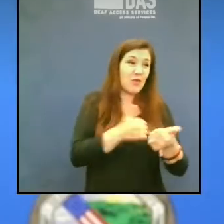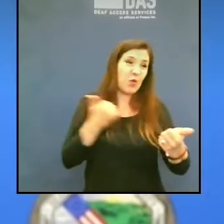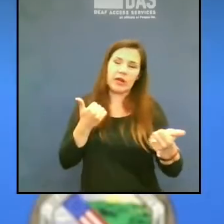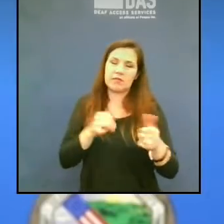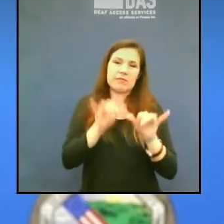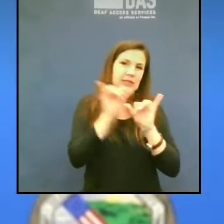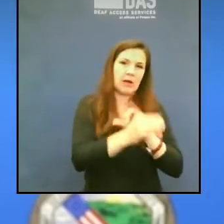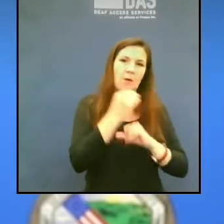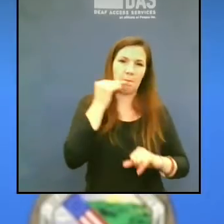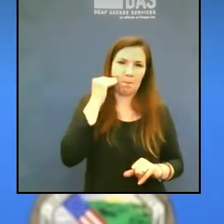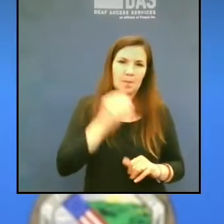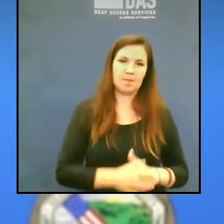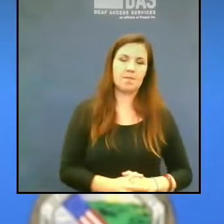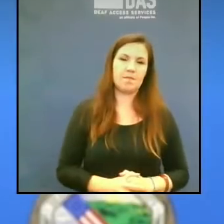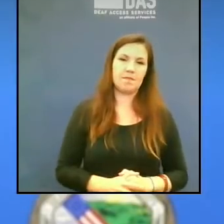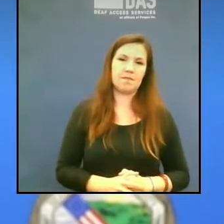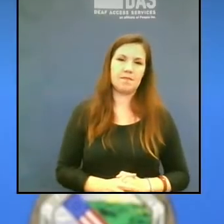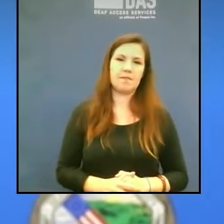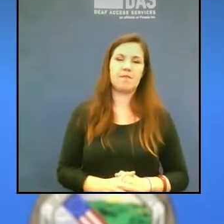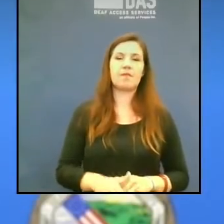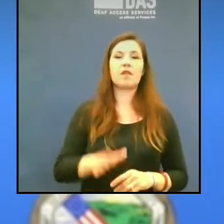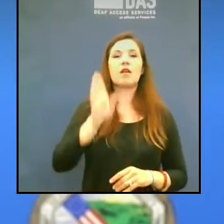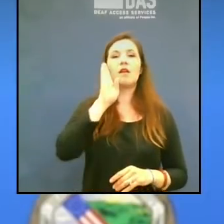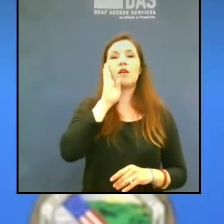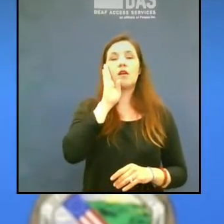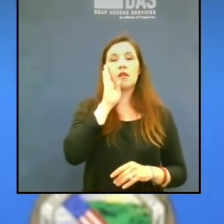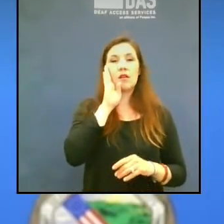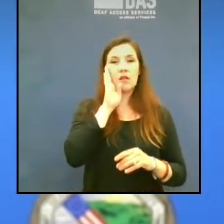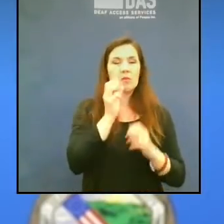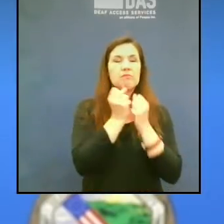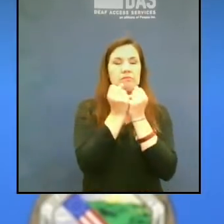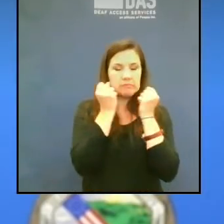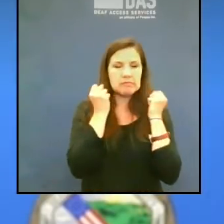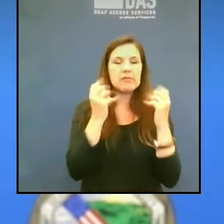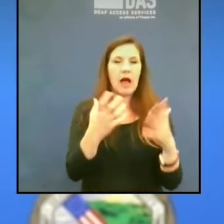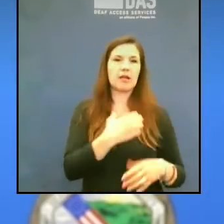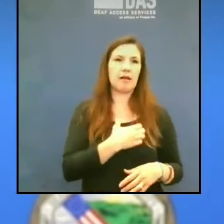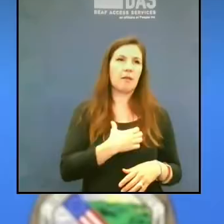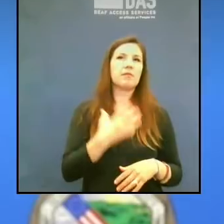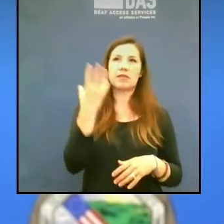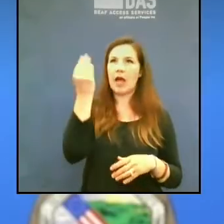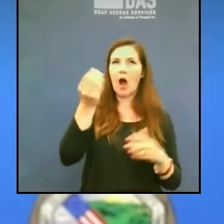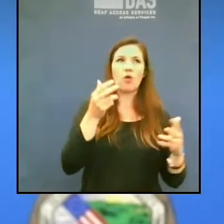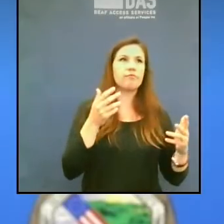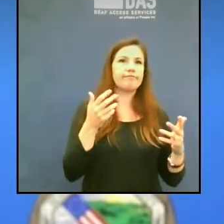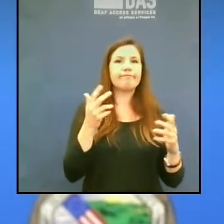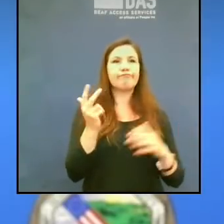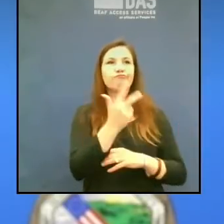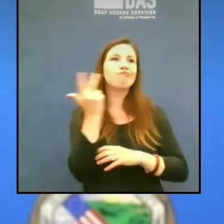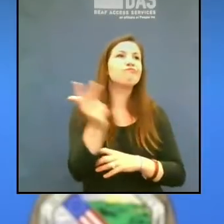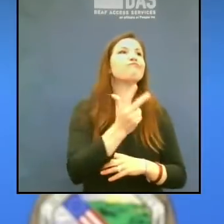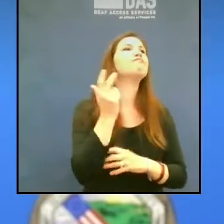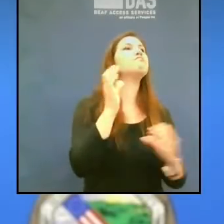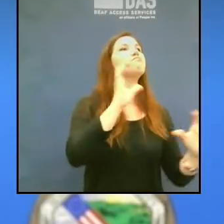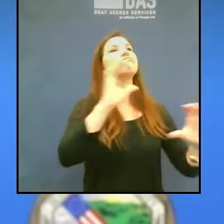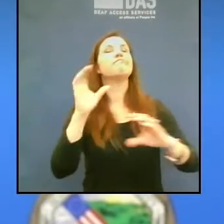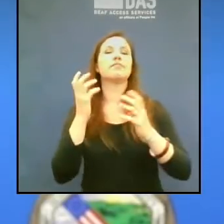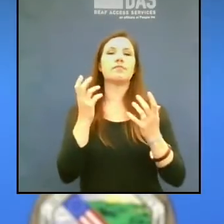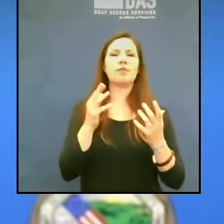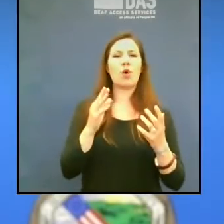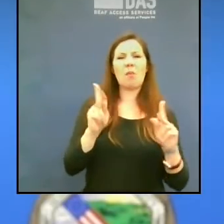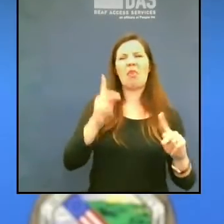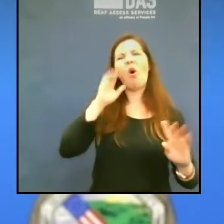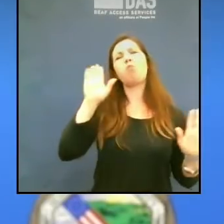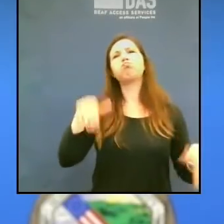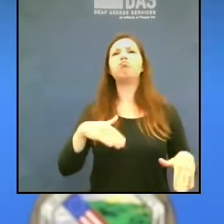do it. There is going to be a big police presence. It's as simple as that. So if people are thinking, I can leave at